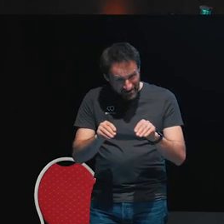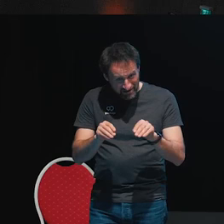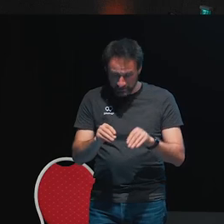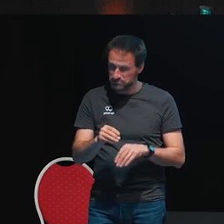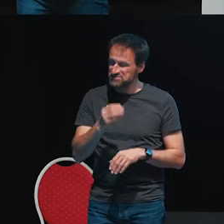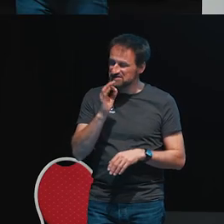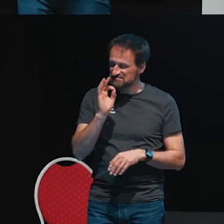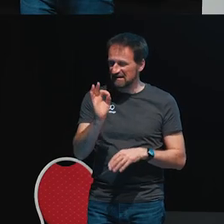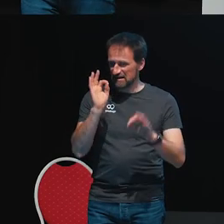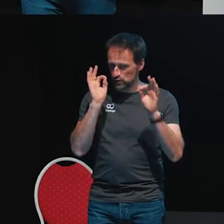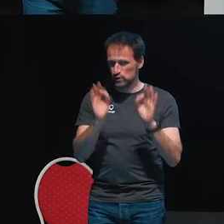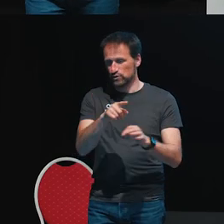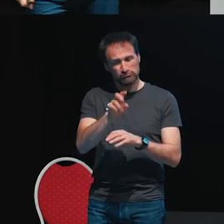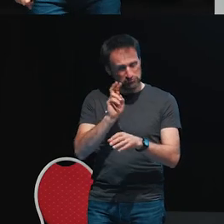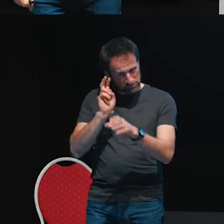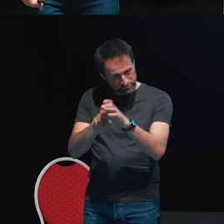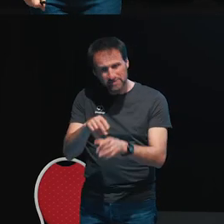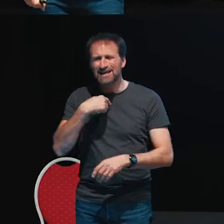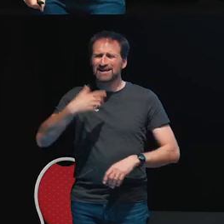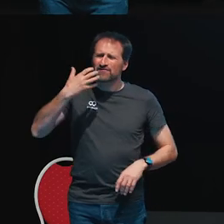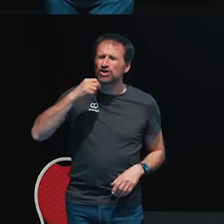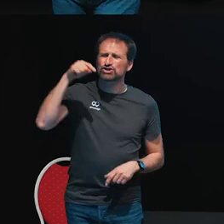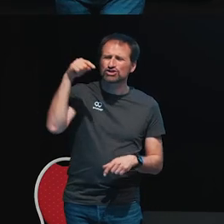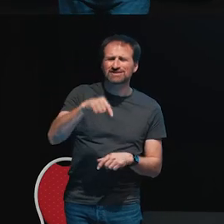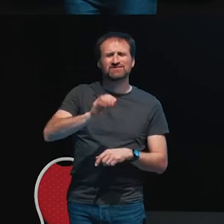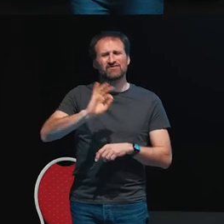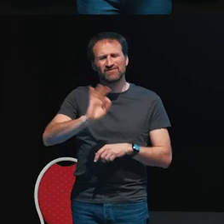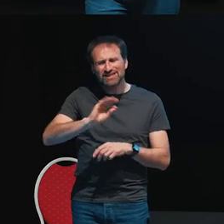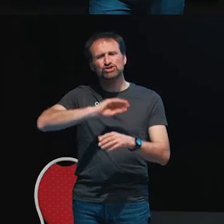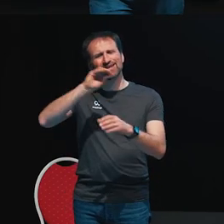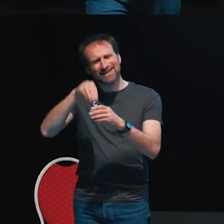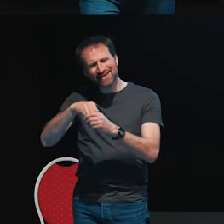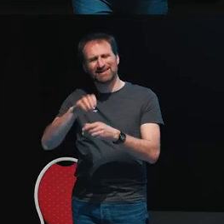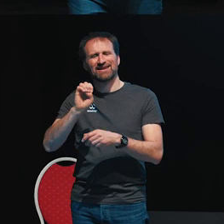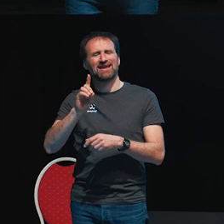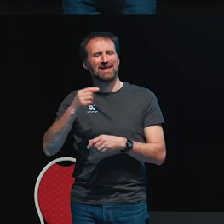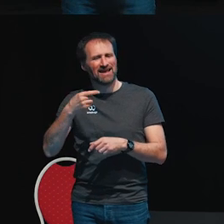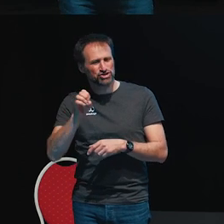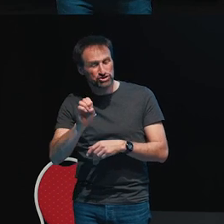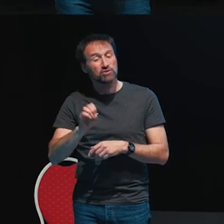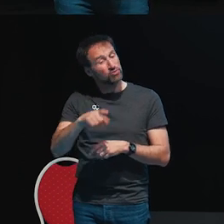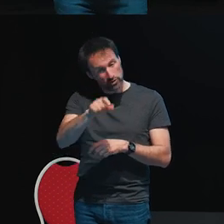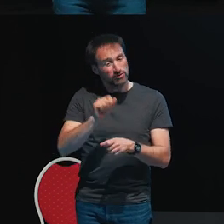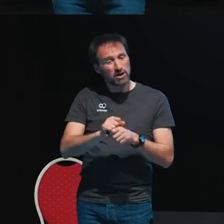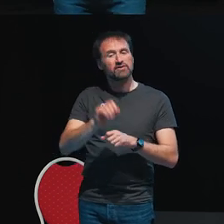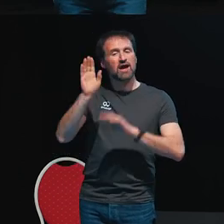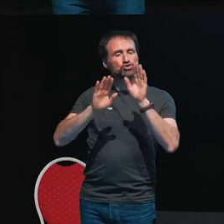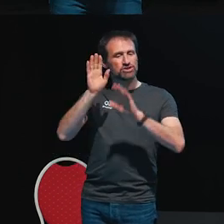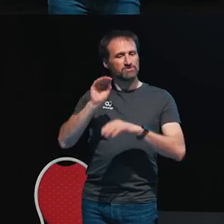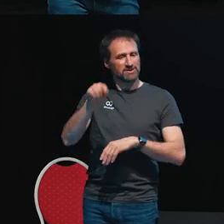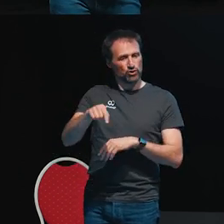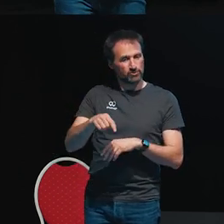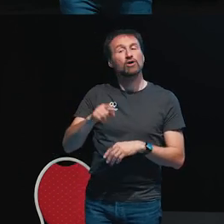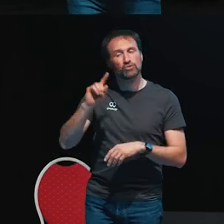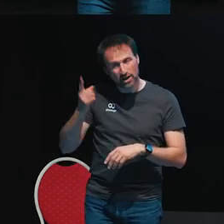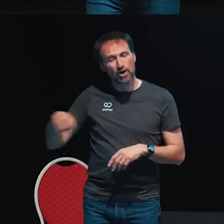can go in and then say, I want these features in Edge. And then you can vote on it. And then apparently Edge team also looks at